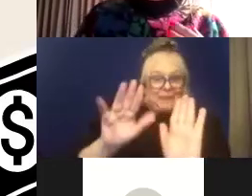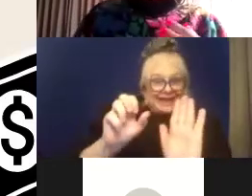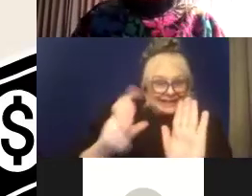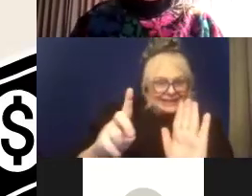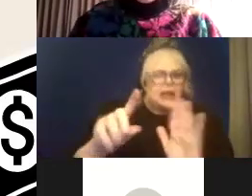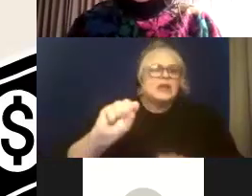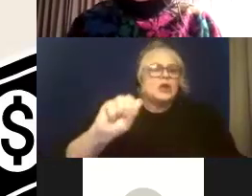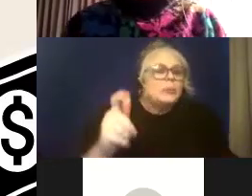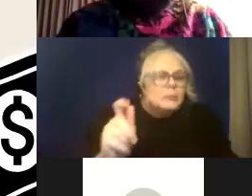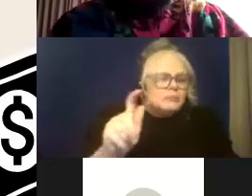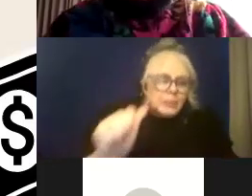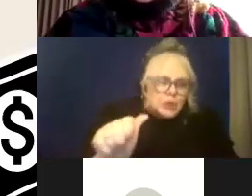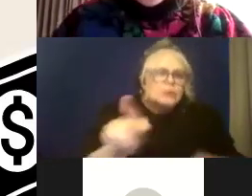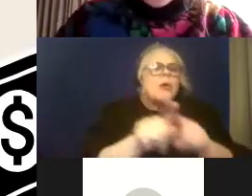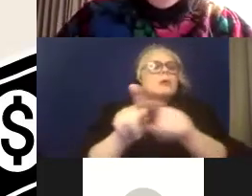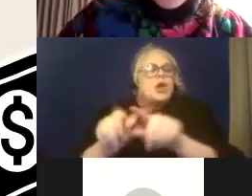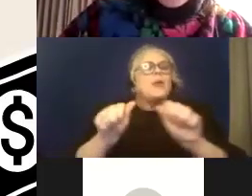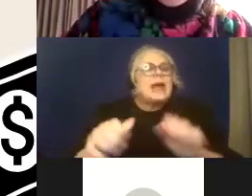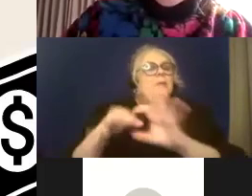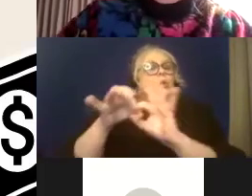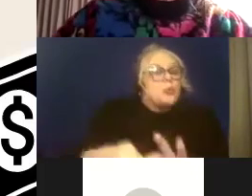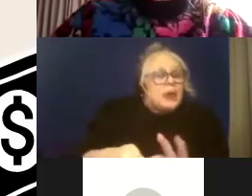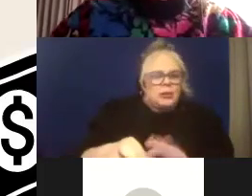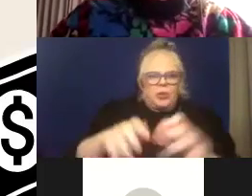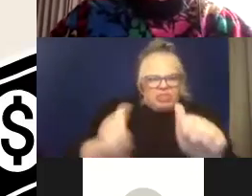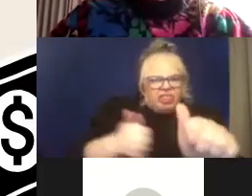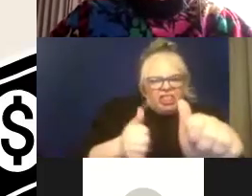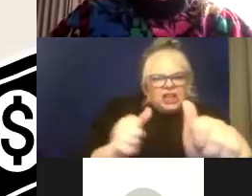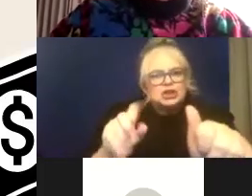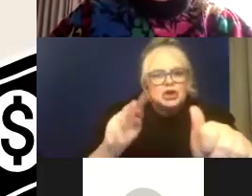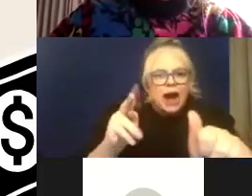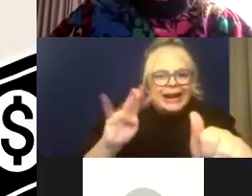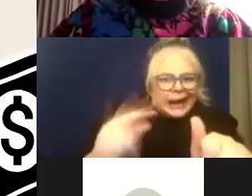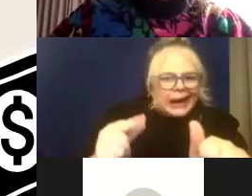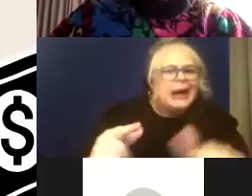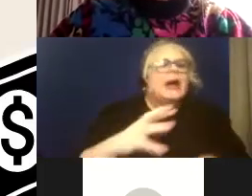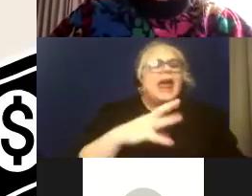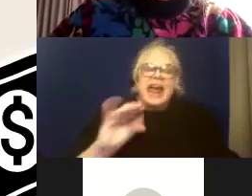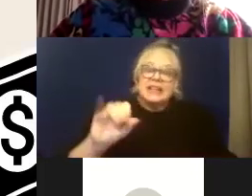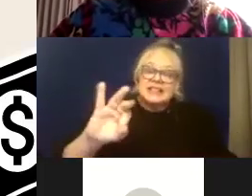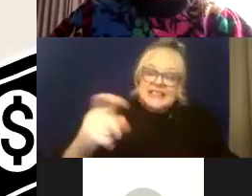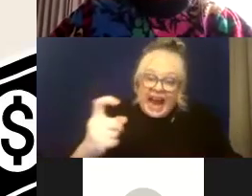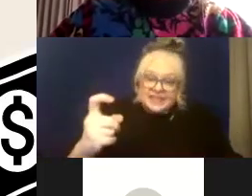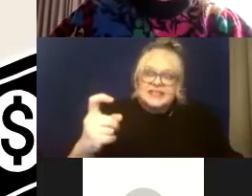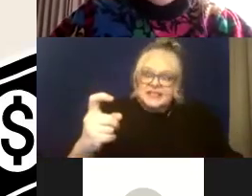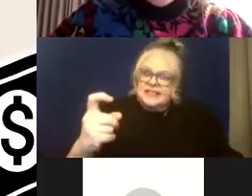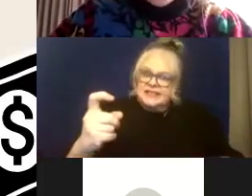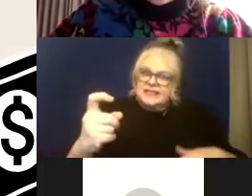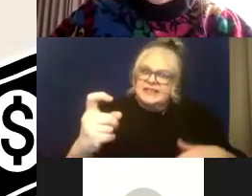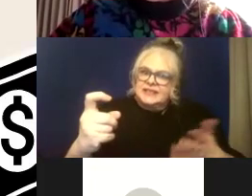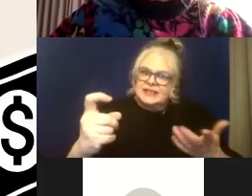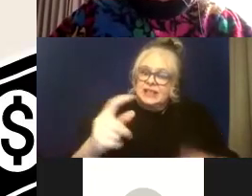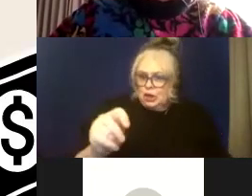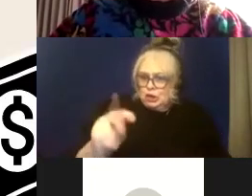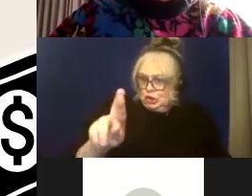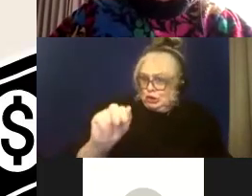stalking, intimate partner violence, and sex trafficking. Survivors should consider things like if they have received physical threats,